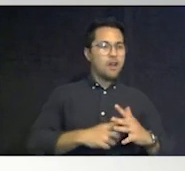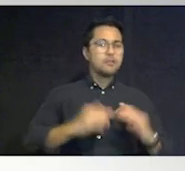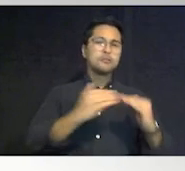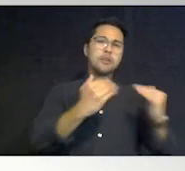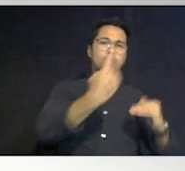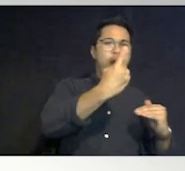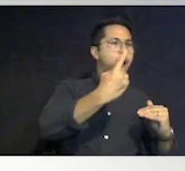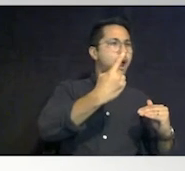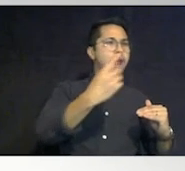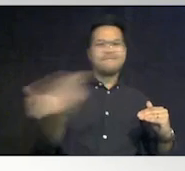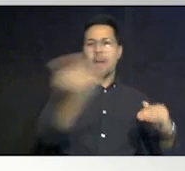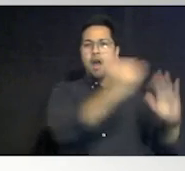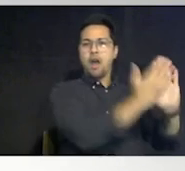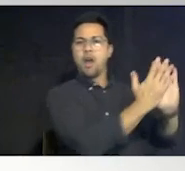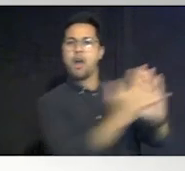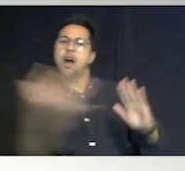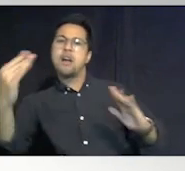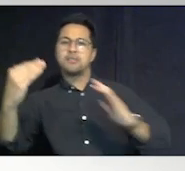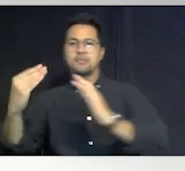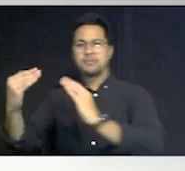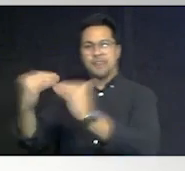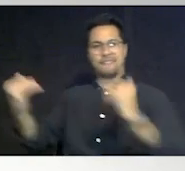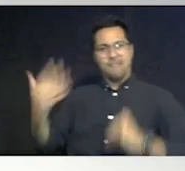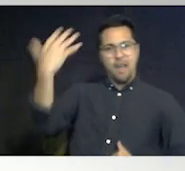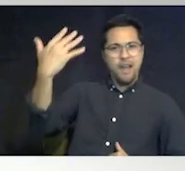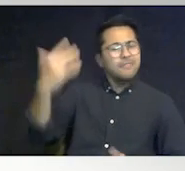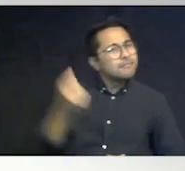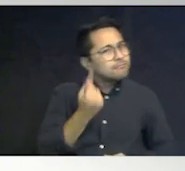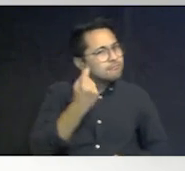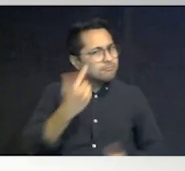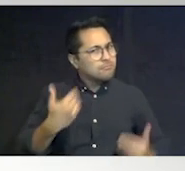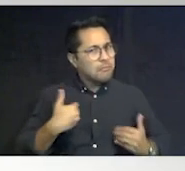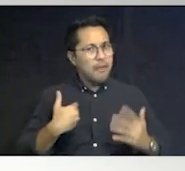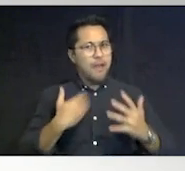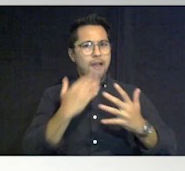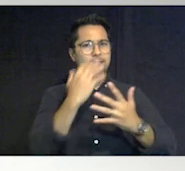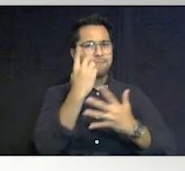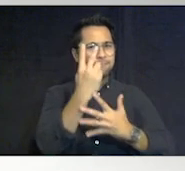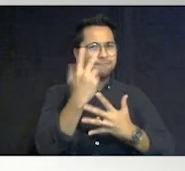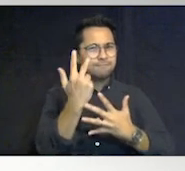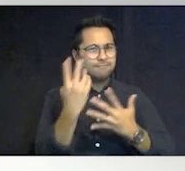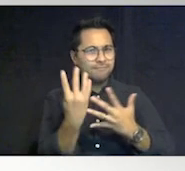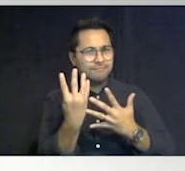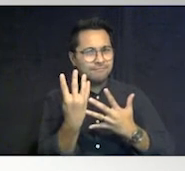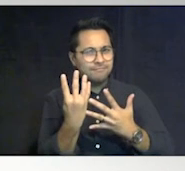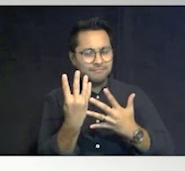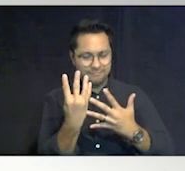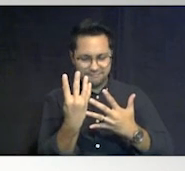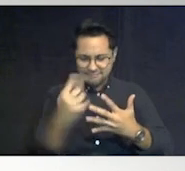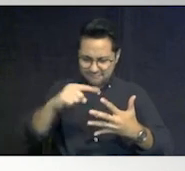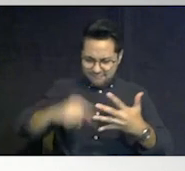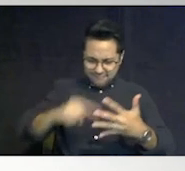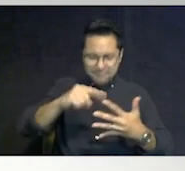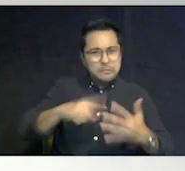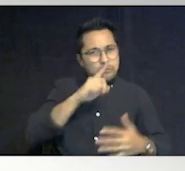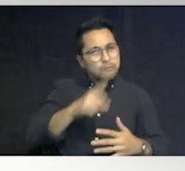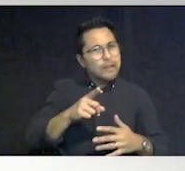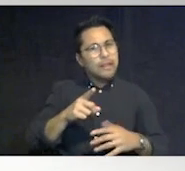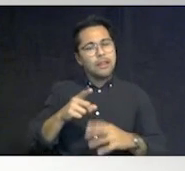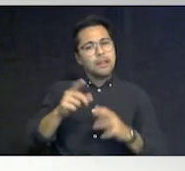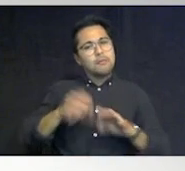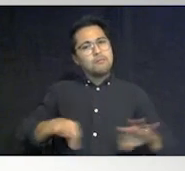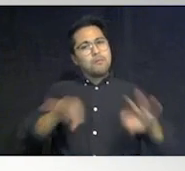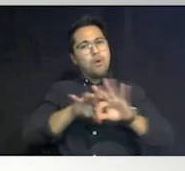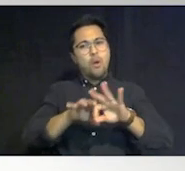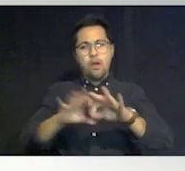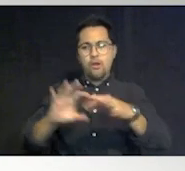100, which there are all these other things in between. It's really, really important when we talk about preserving the